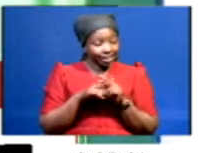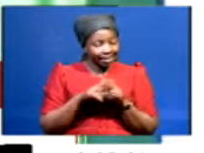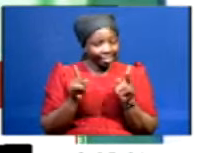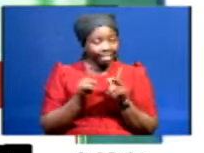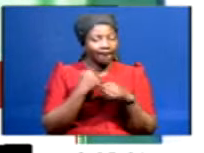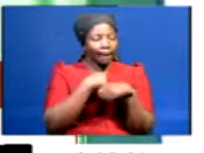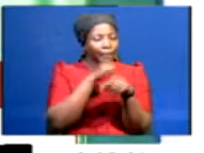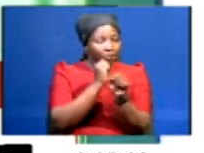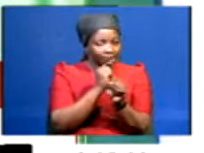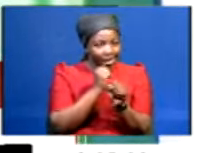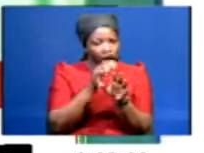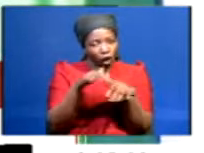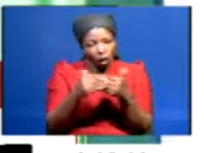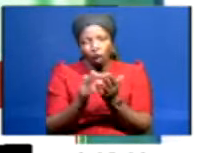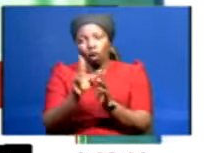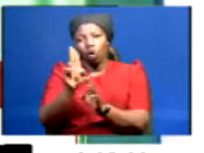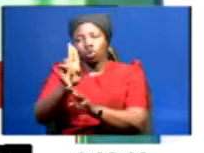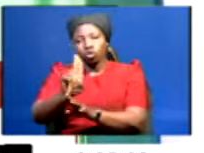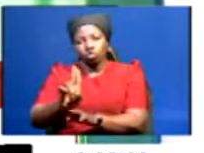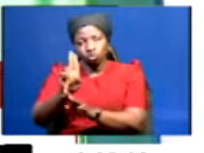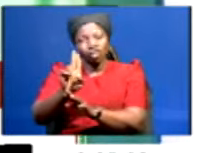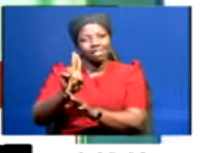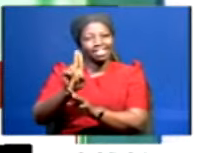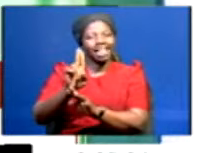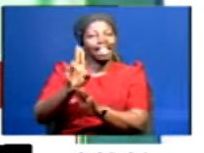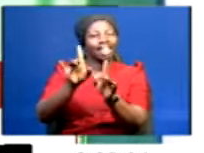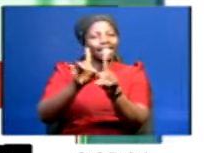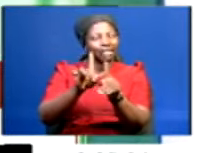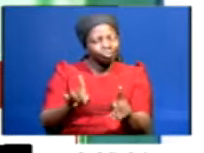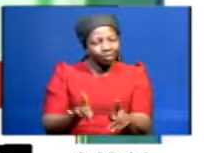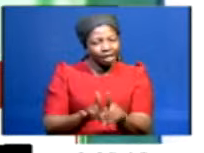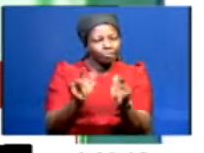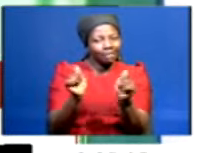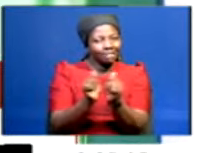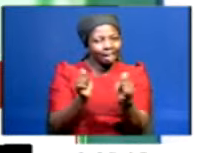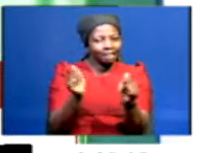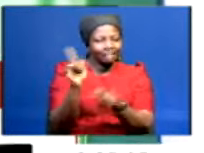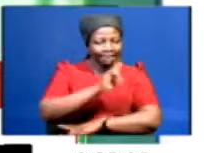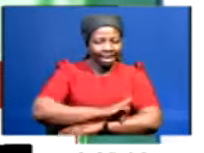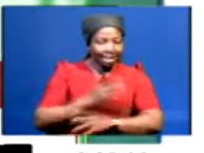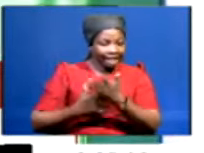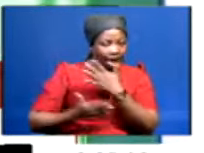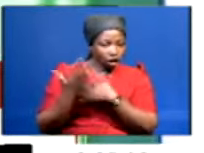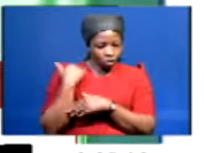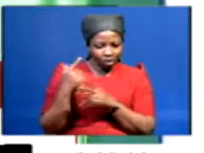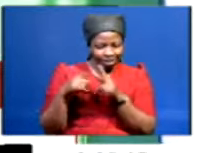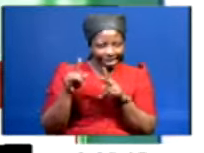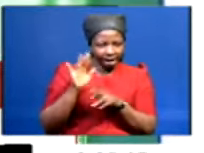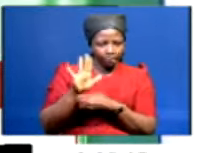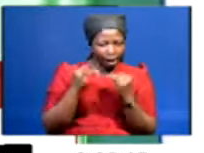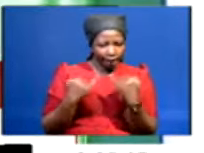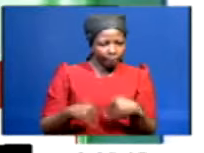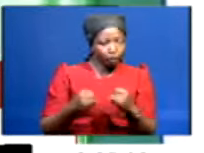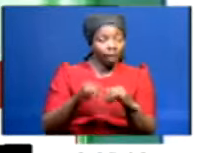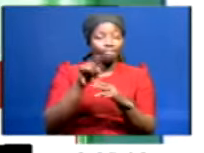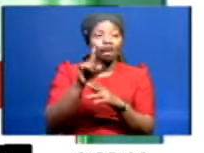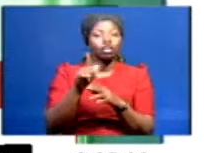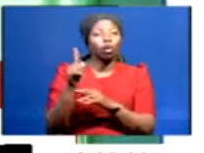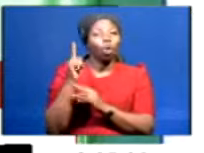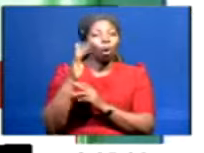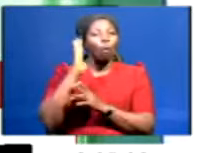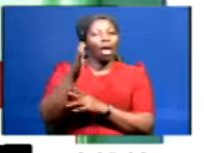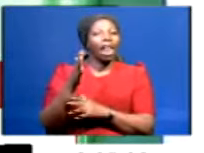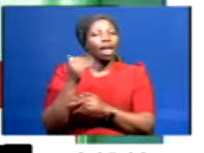Kutekeleza ama kutumika kama siku kumi zilizopita. Na hiyo sheria itaondoa sasa